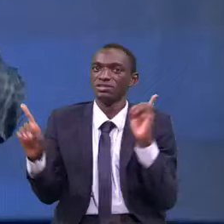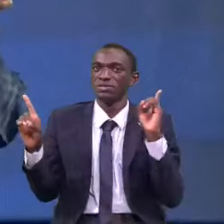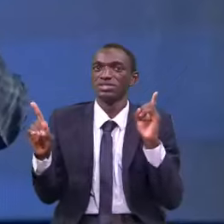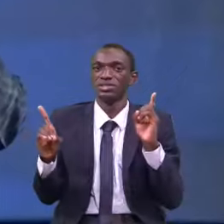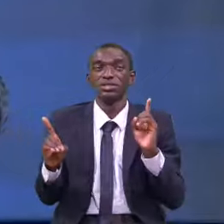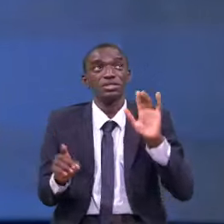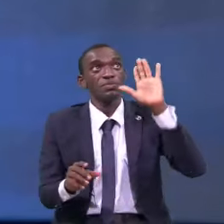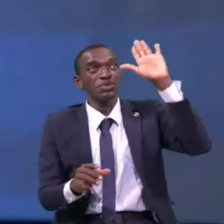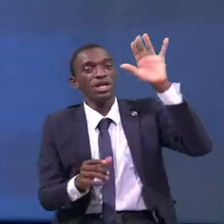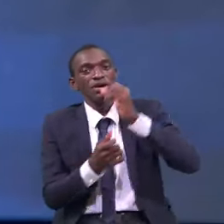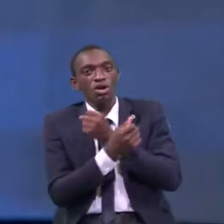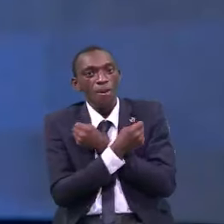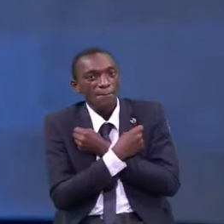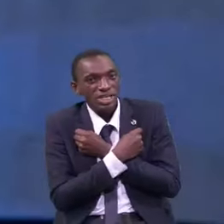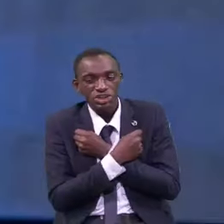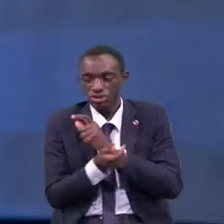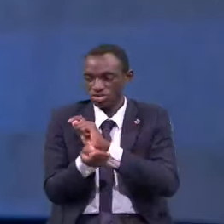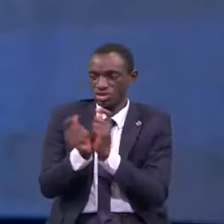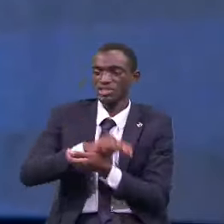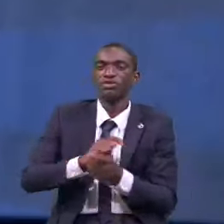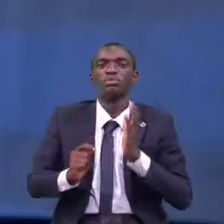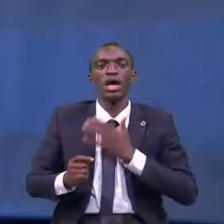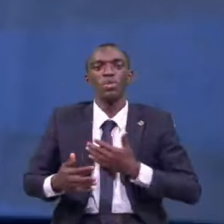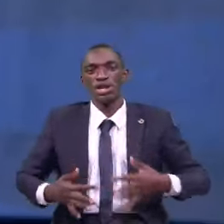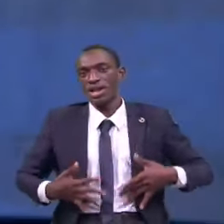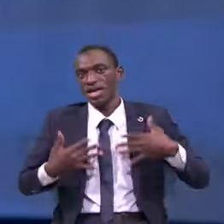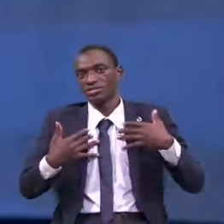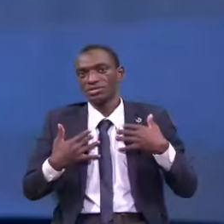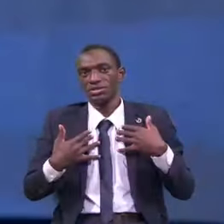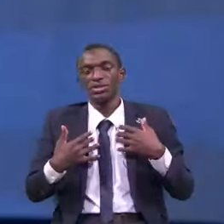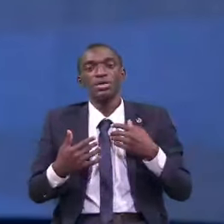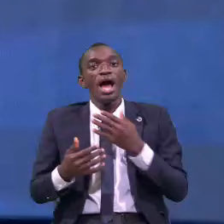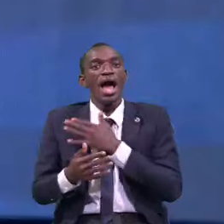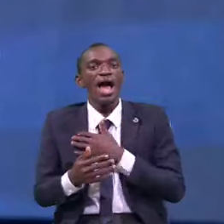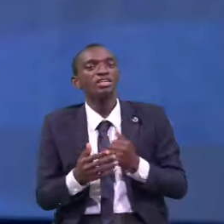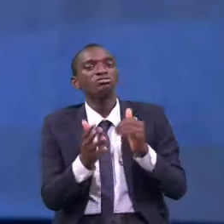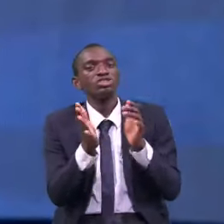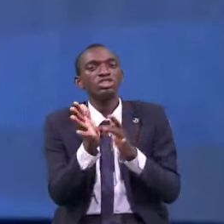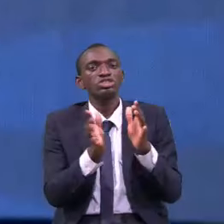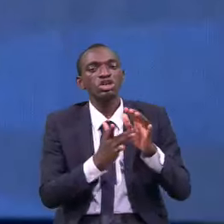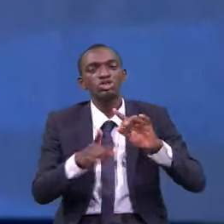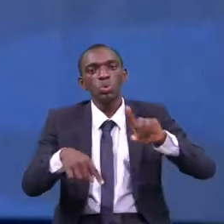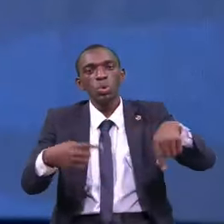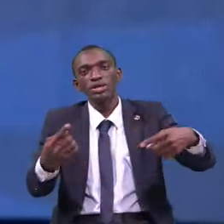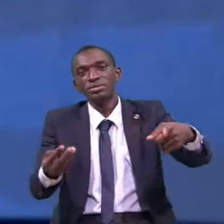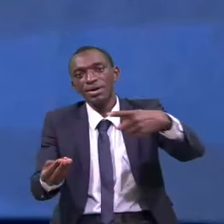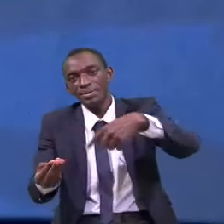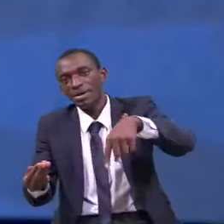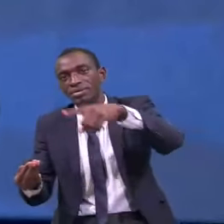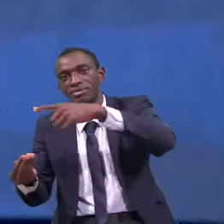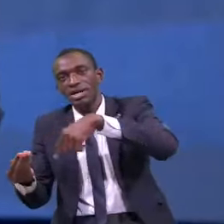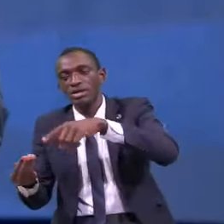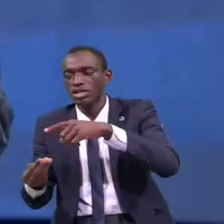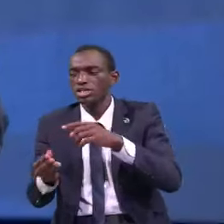That's the compassion that transforms our lives. And Jesus went forth and saw a